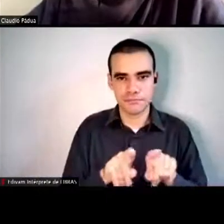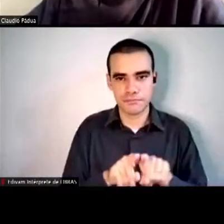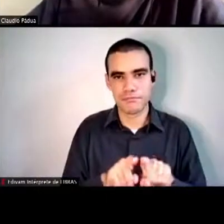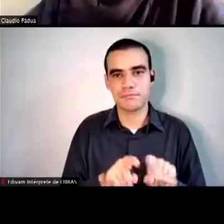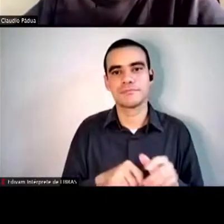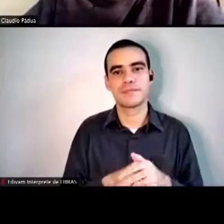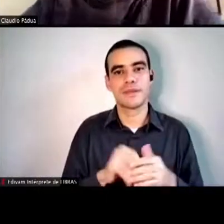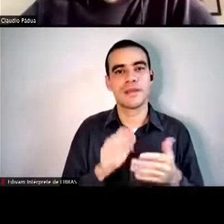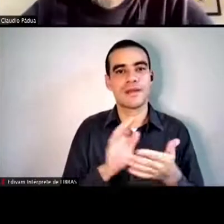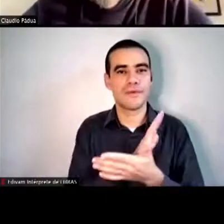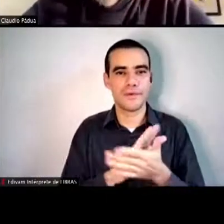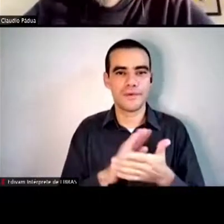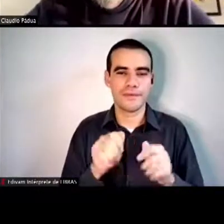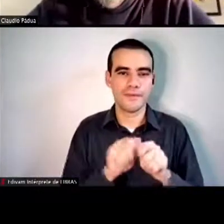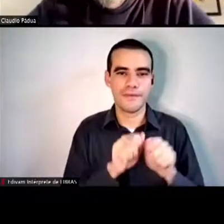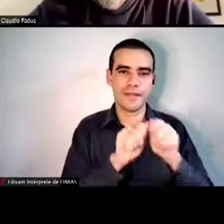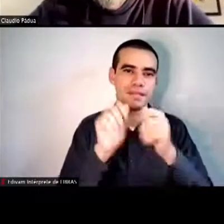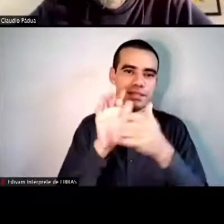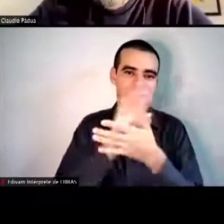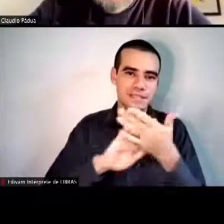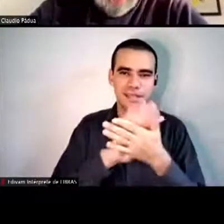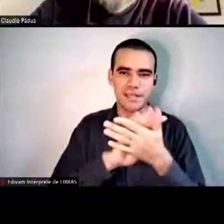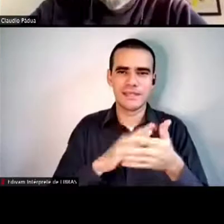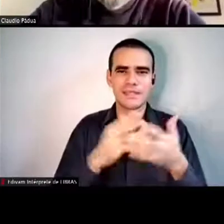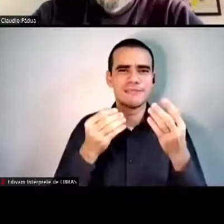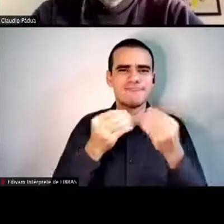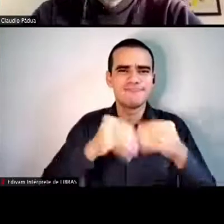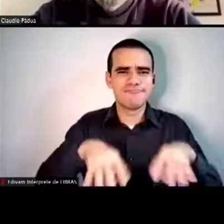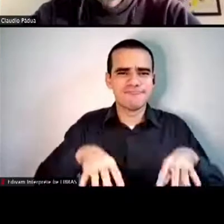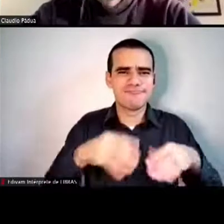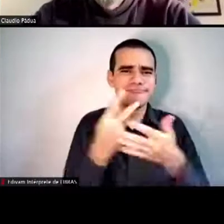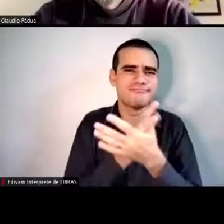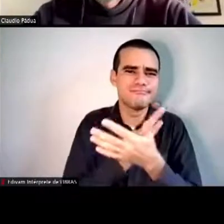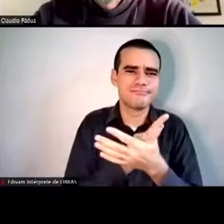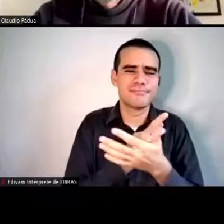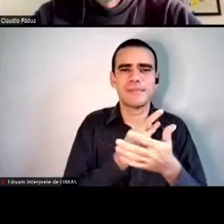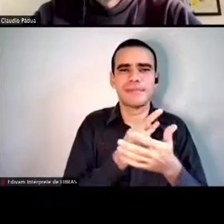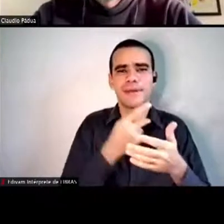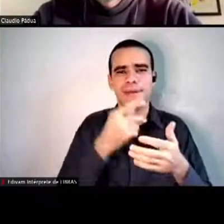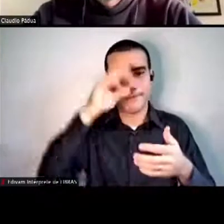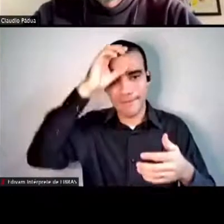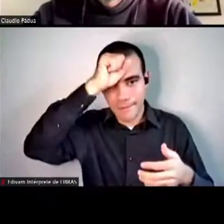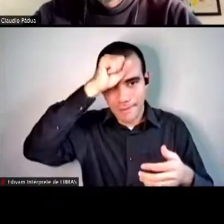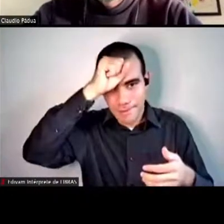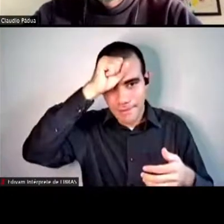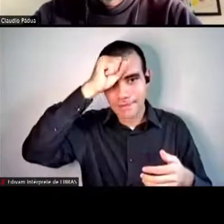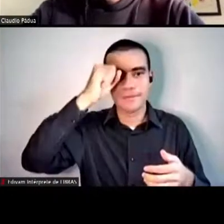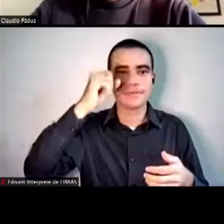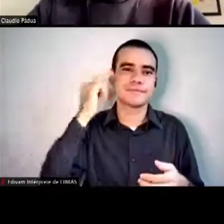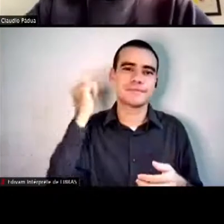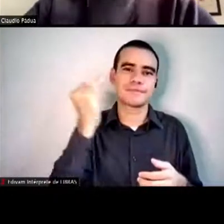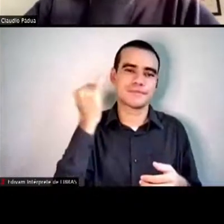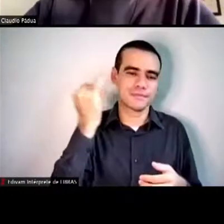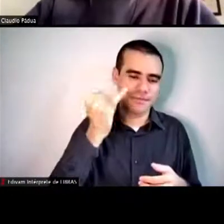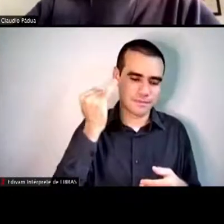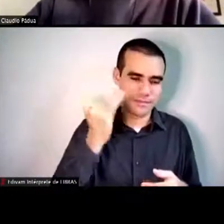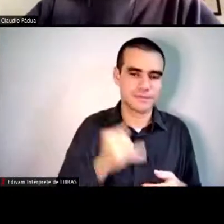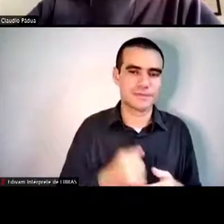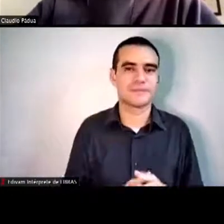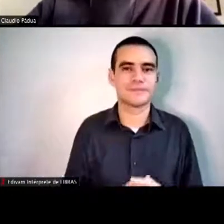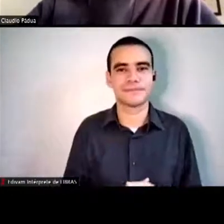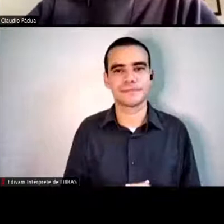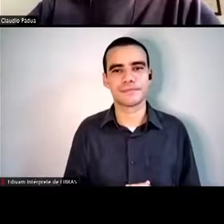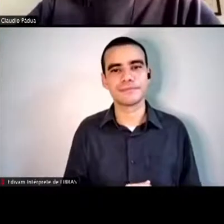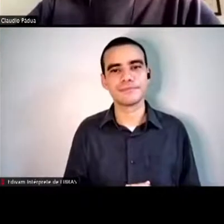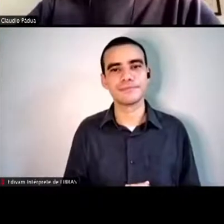there, and many others who have gone bankrupt will tell us what the mistakes they made,